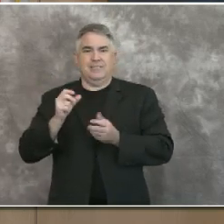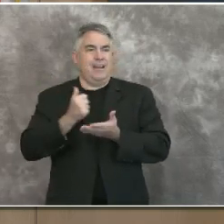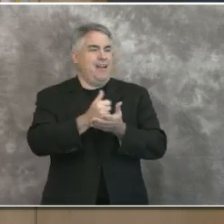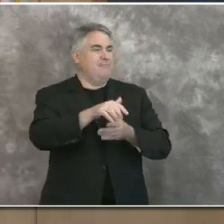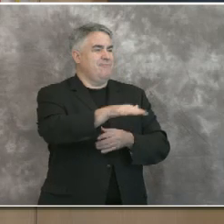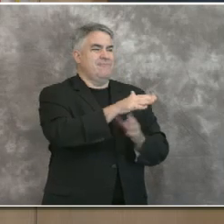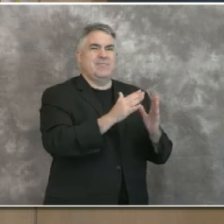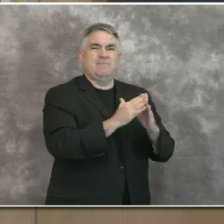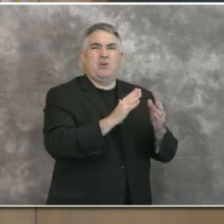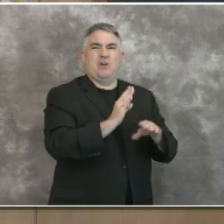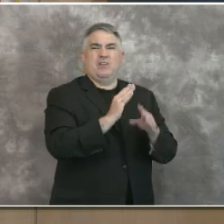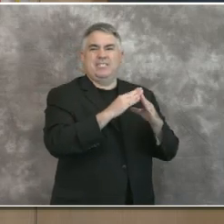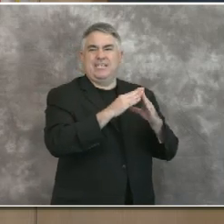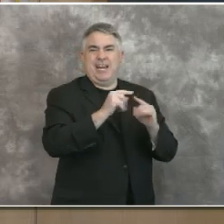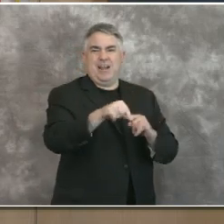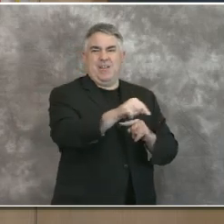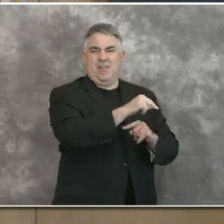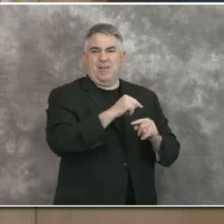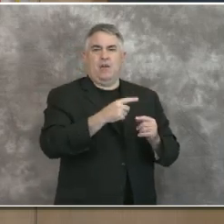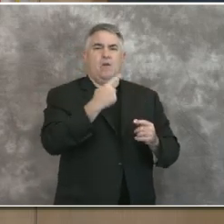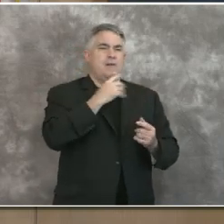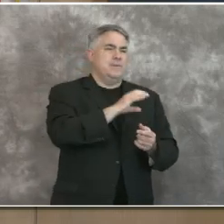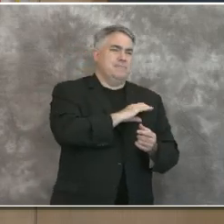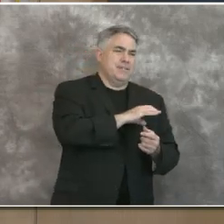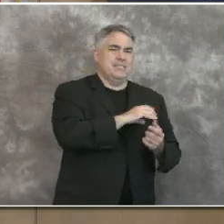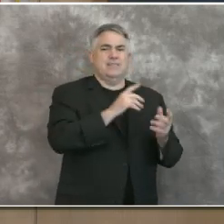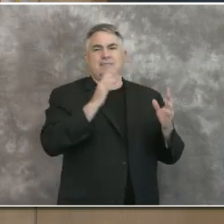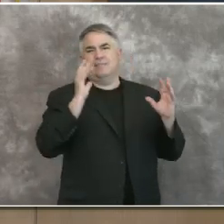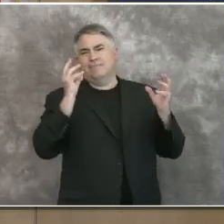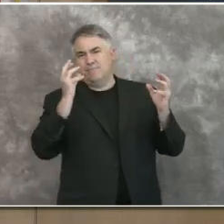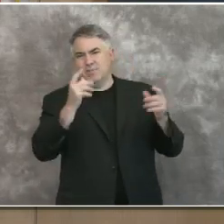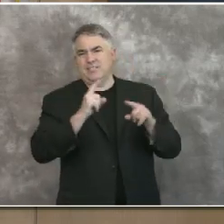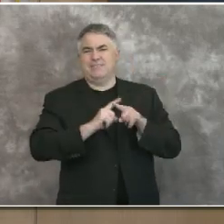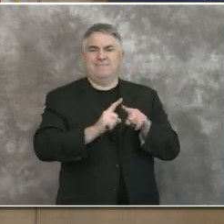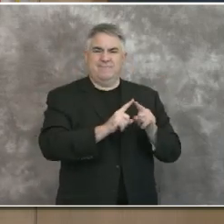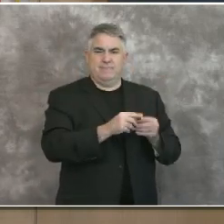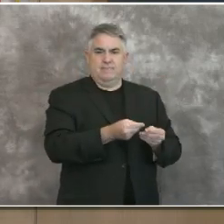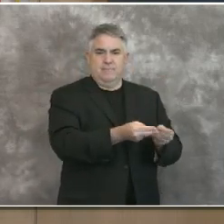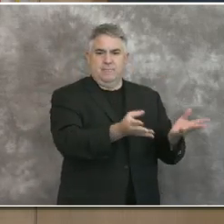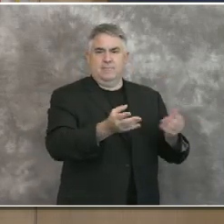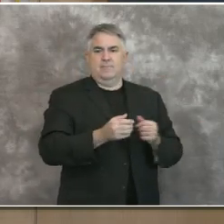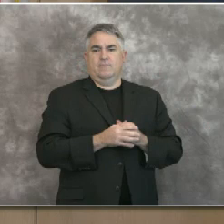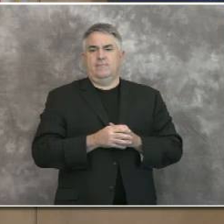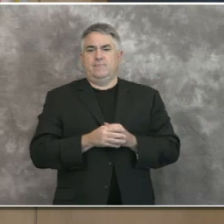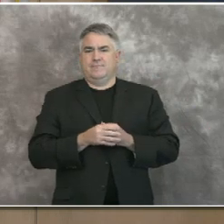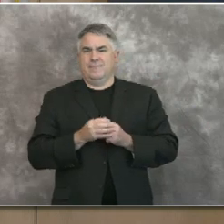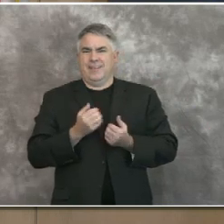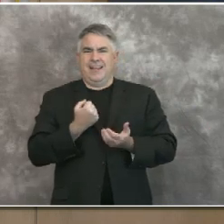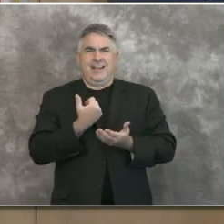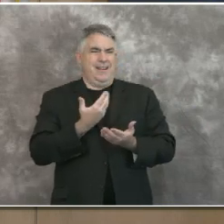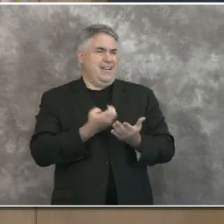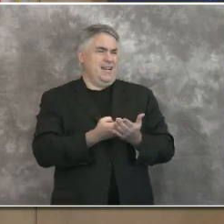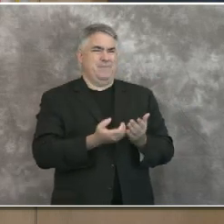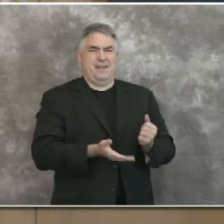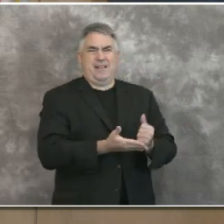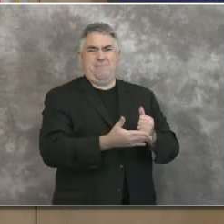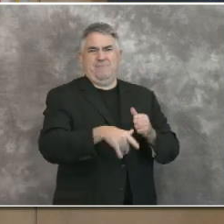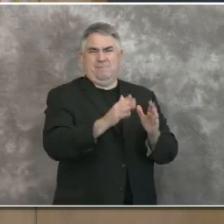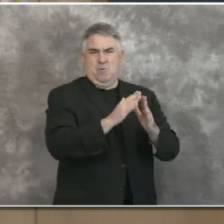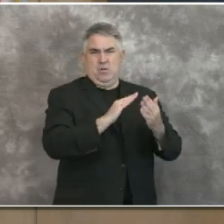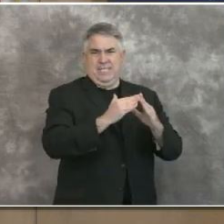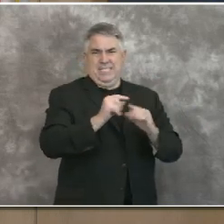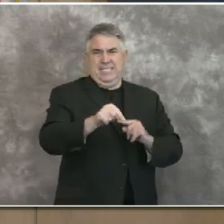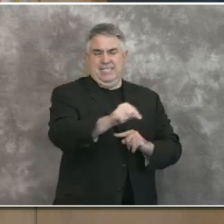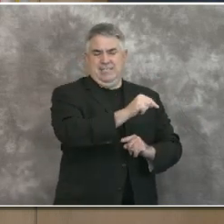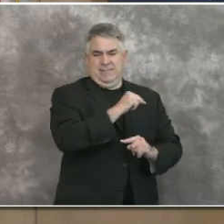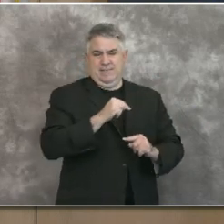from law enforcement, sanitation, and even for economic support initiatives. And this is only the first